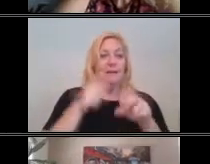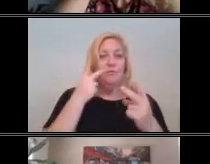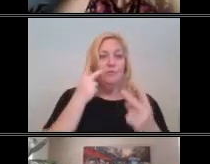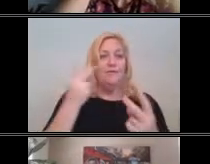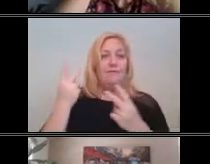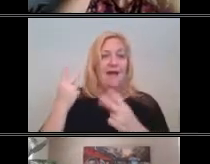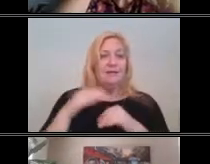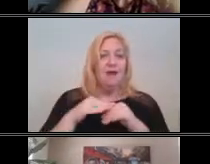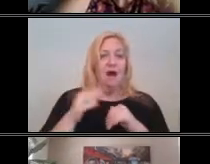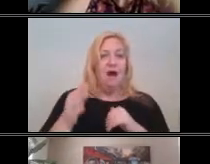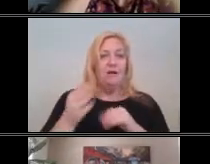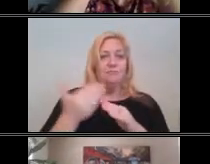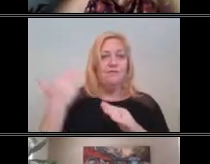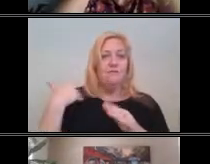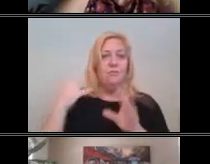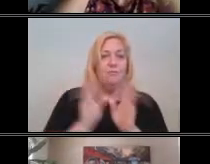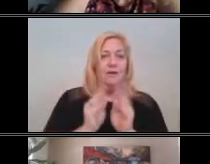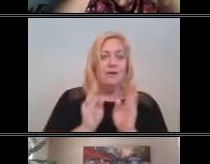on previous meetings.